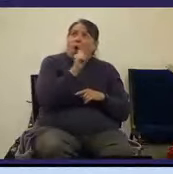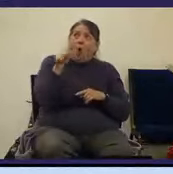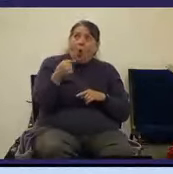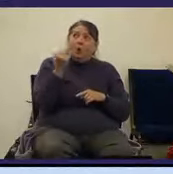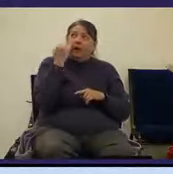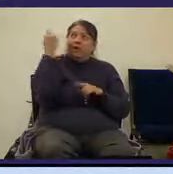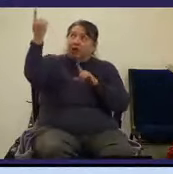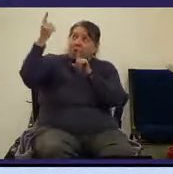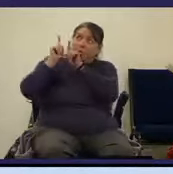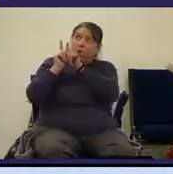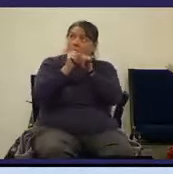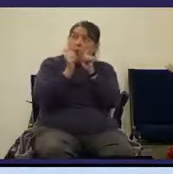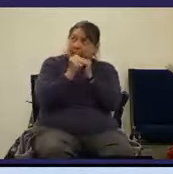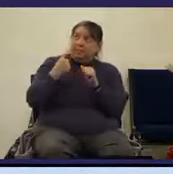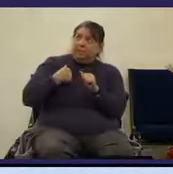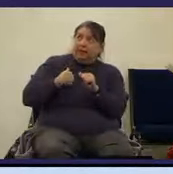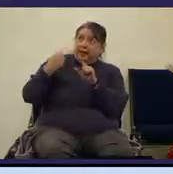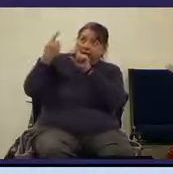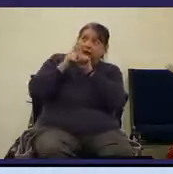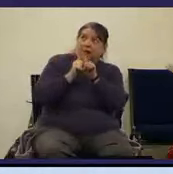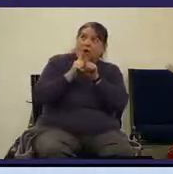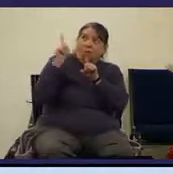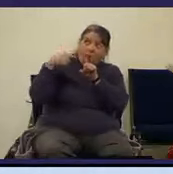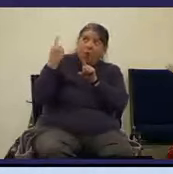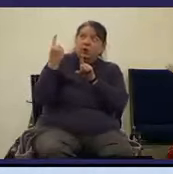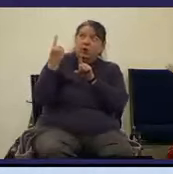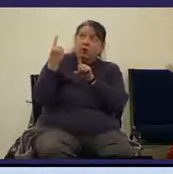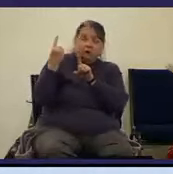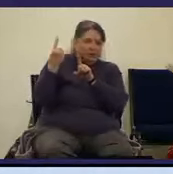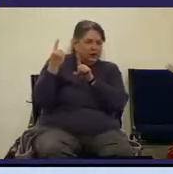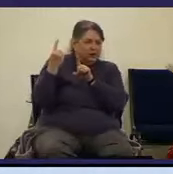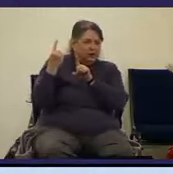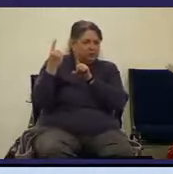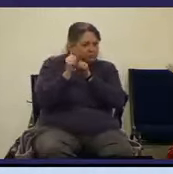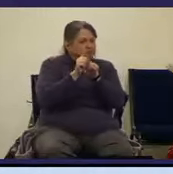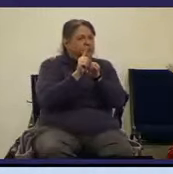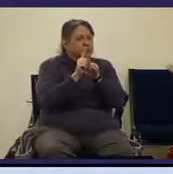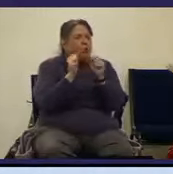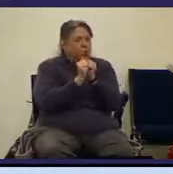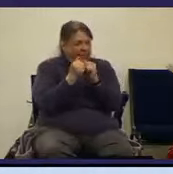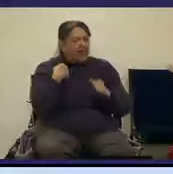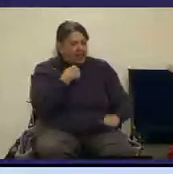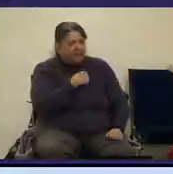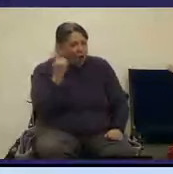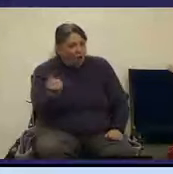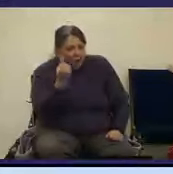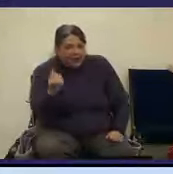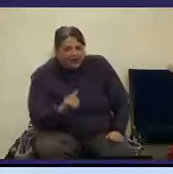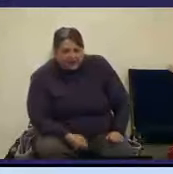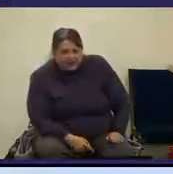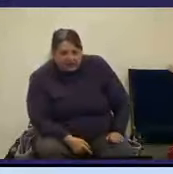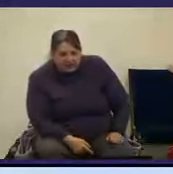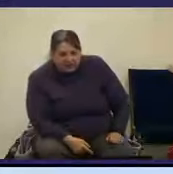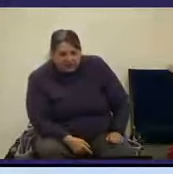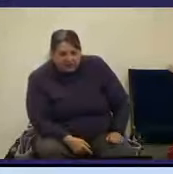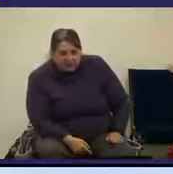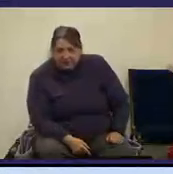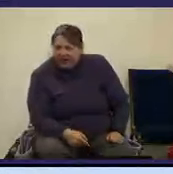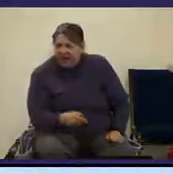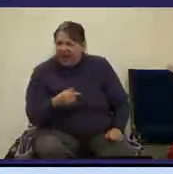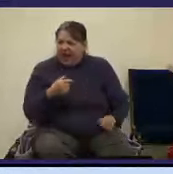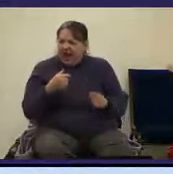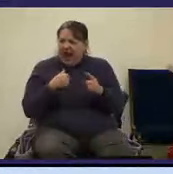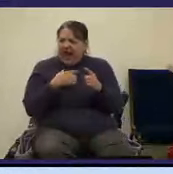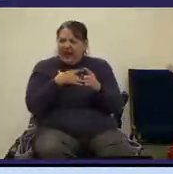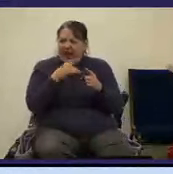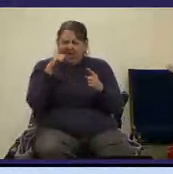us. It's knowing that he's always there with us. I wanted to read to you something. This is one of my favorite books. It's only